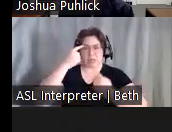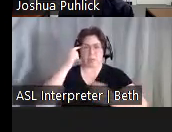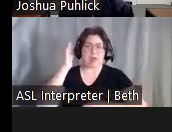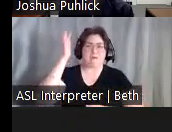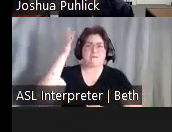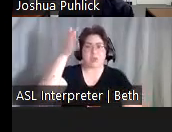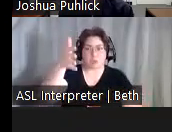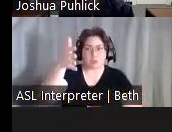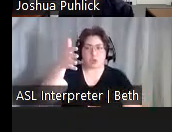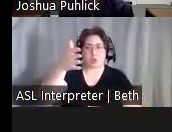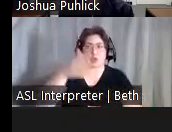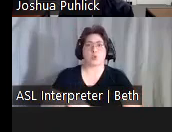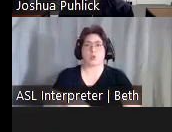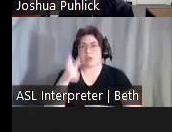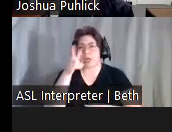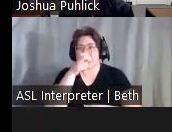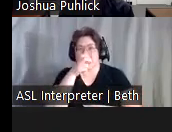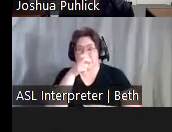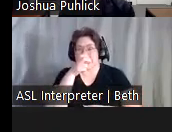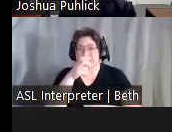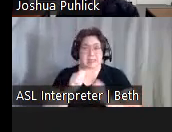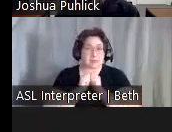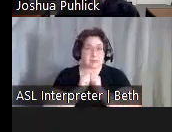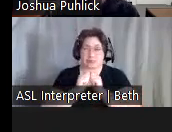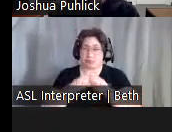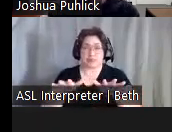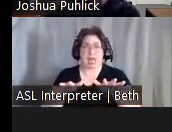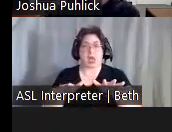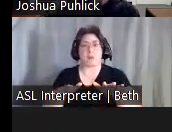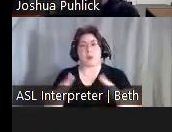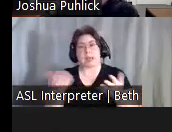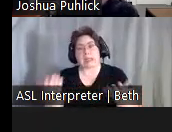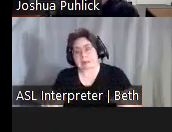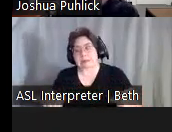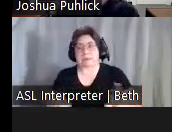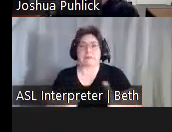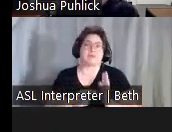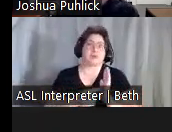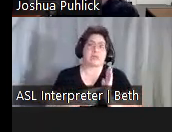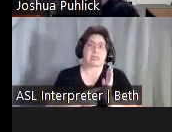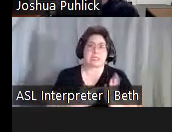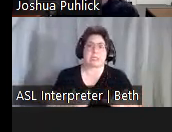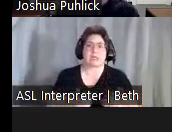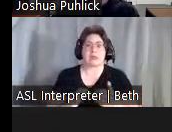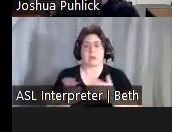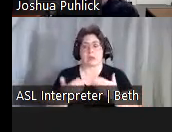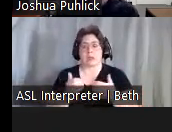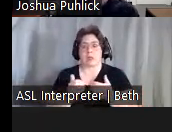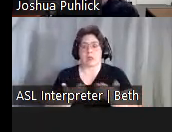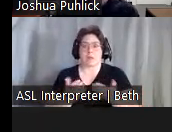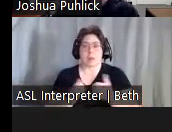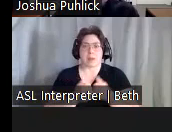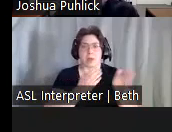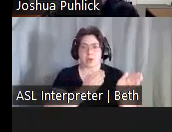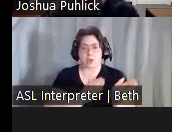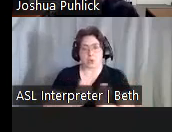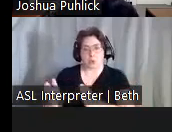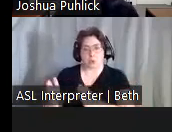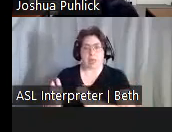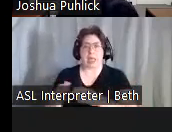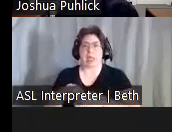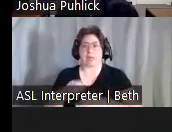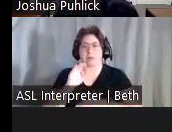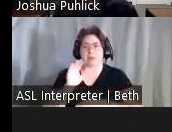future insect outbreaks, for instance. So that may play into how you formulate your silvicultural